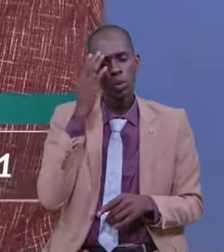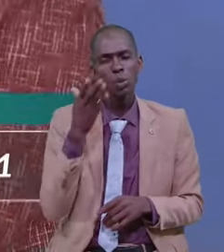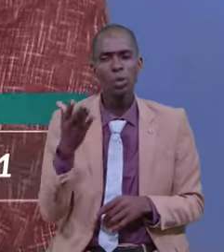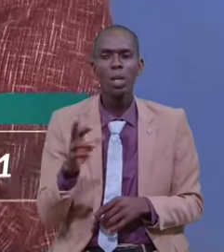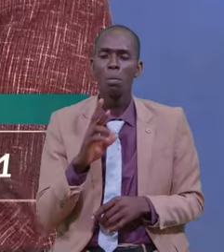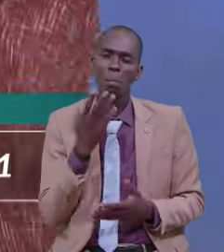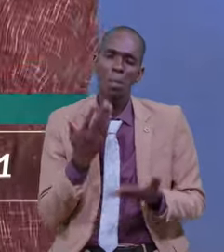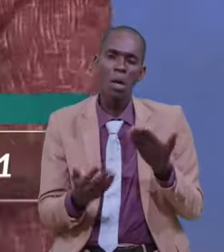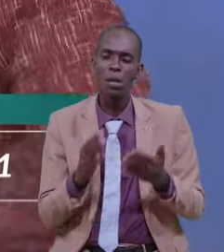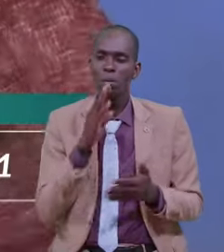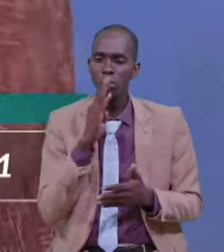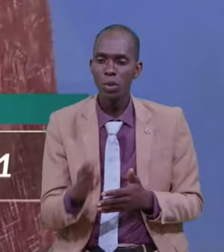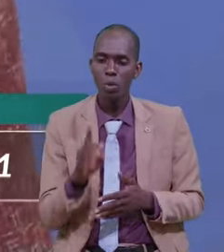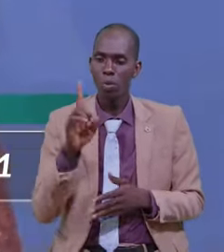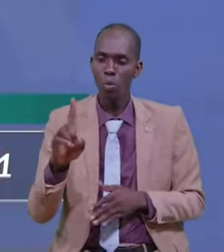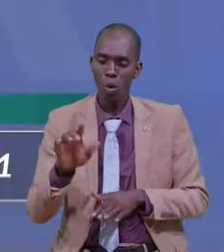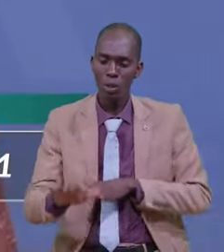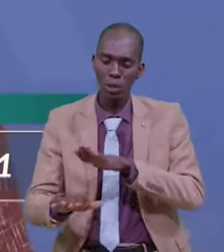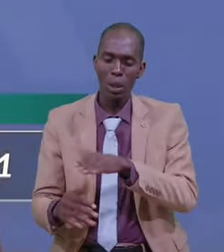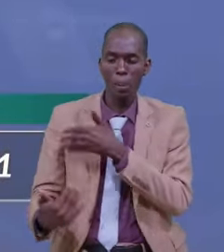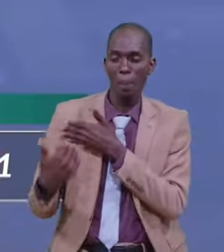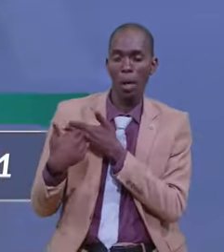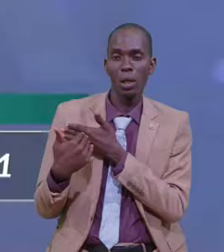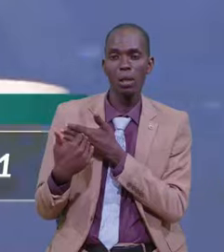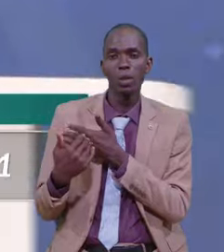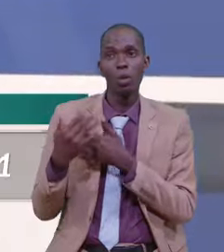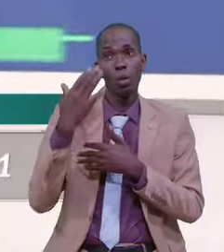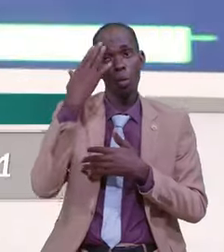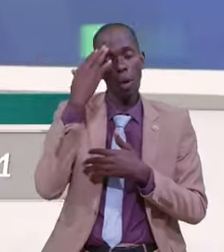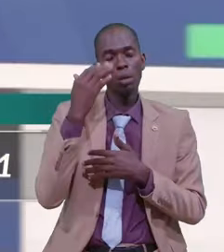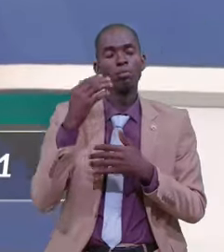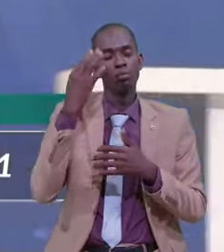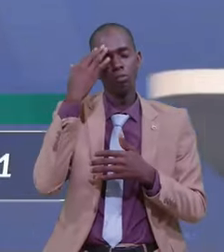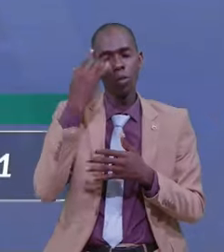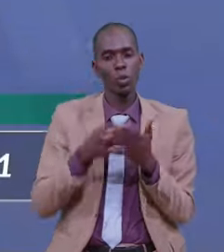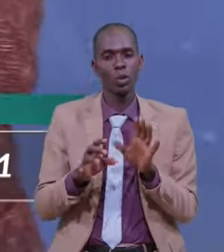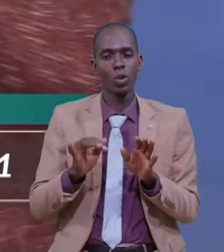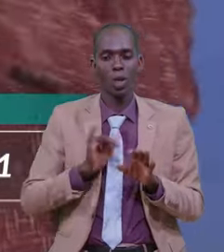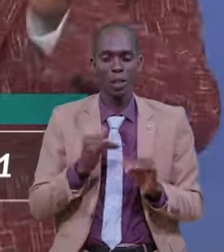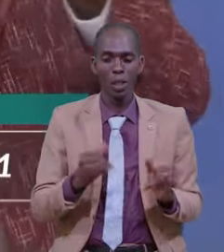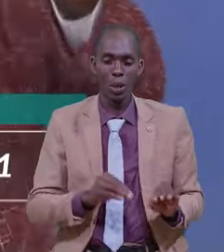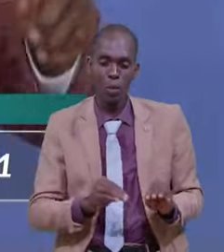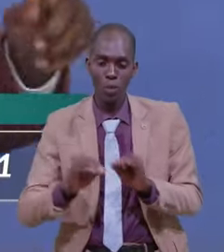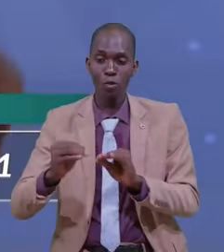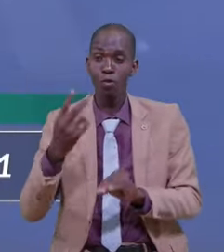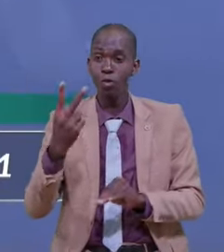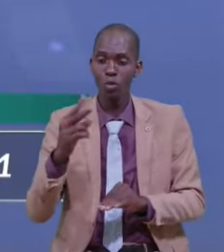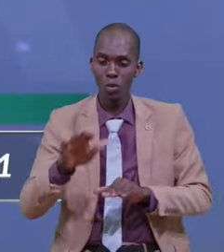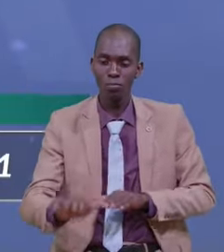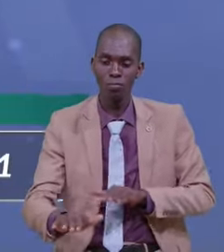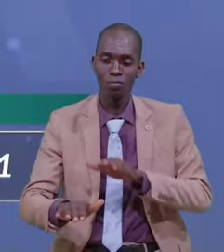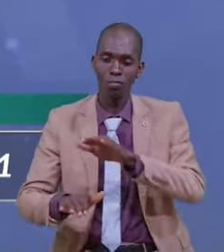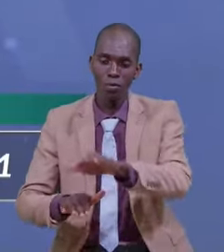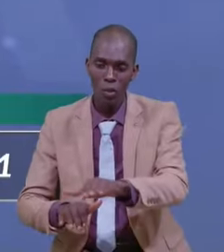step back. So what do? I go two steps forward deliberately, so that if